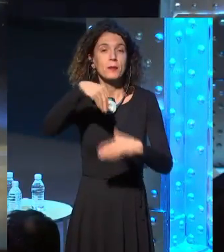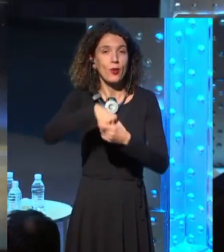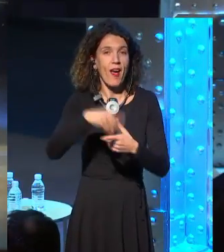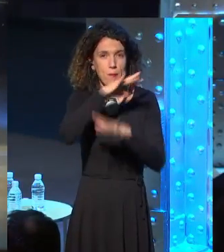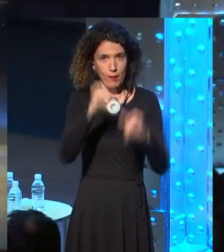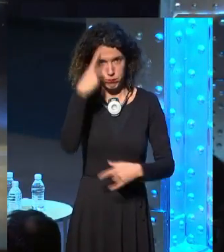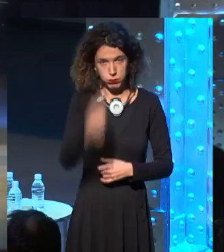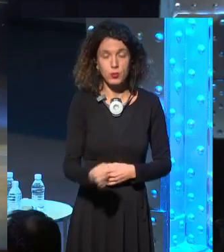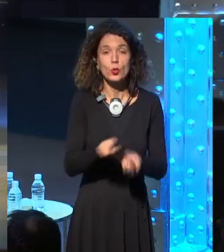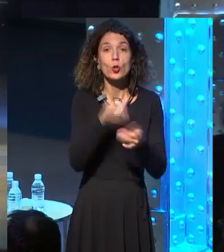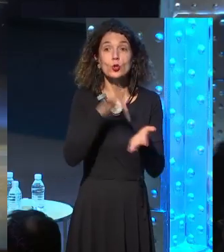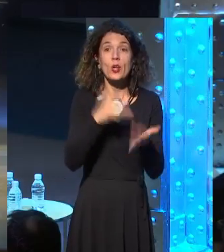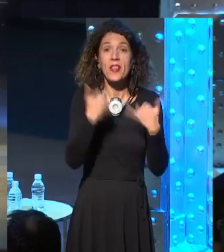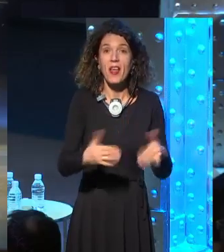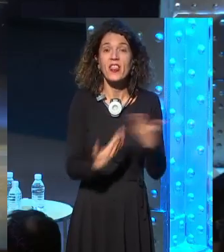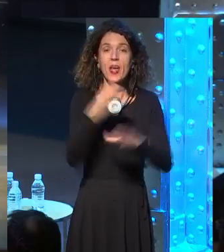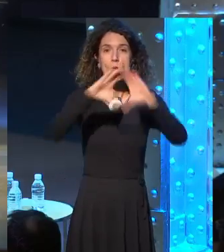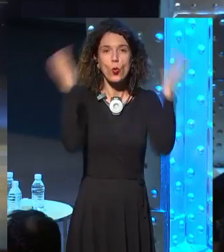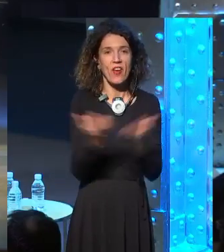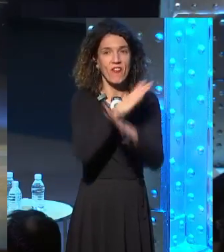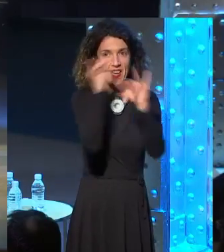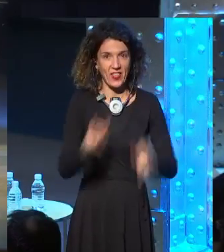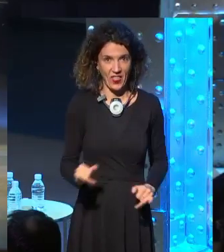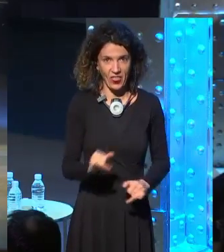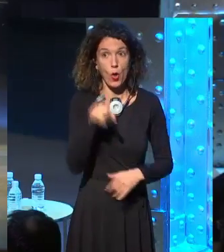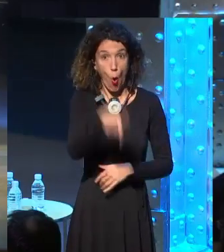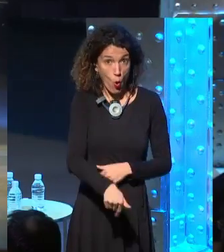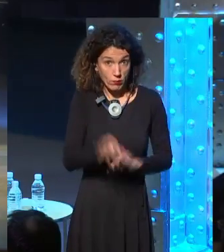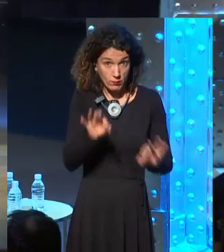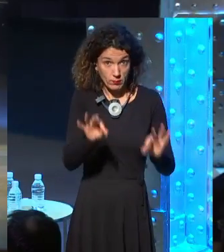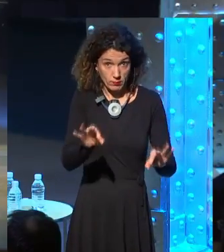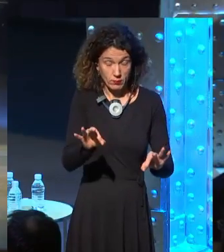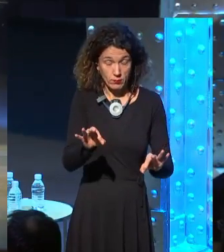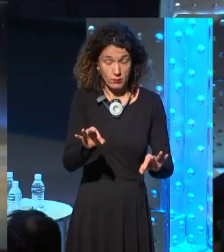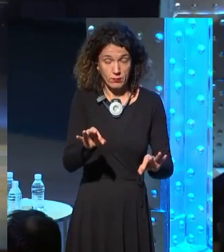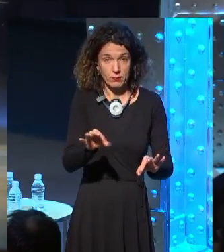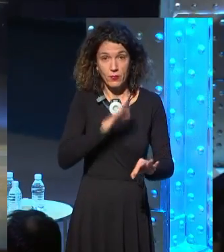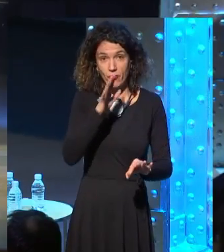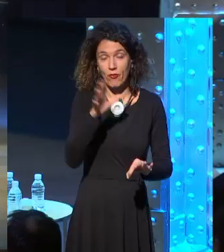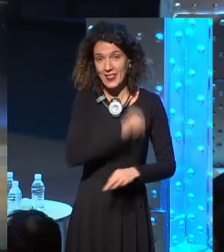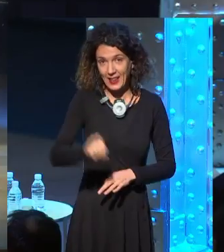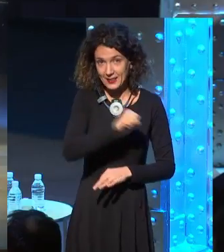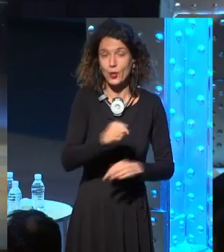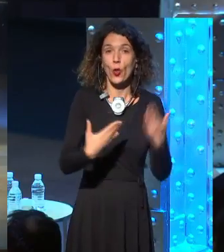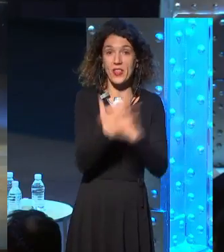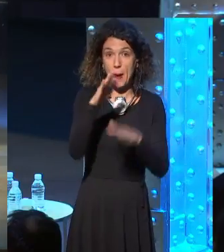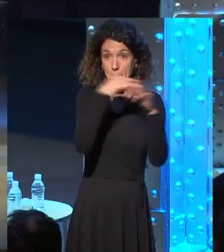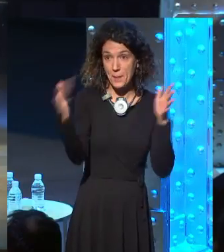here two experts in happiness. I have to say that to celebrate the World Day of